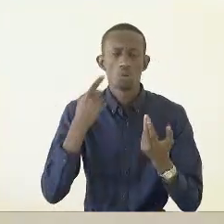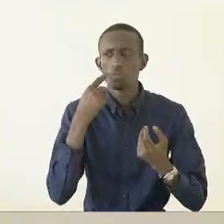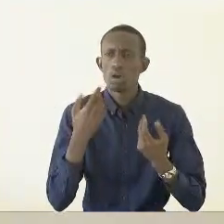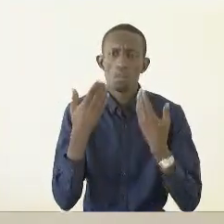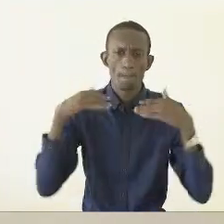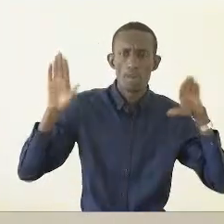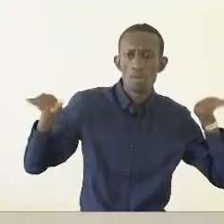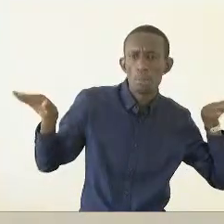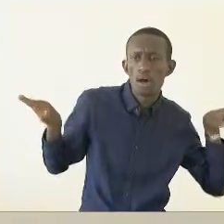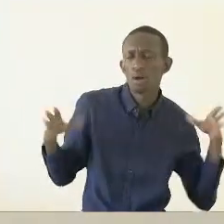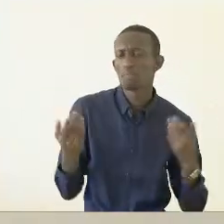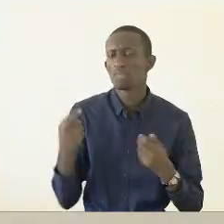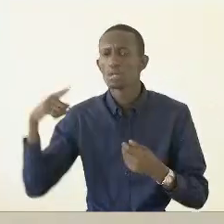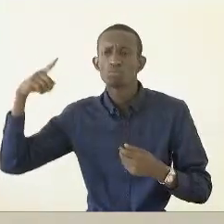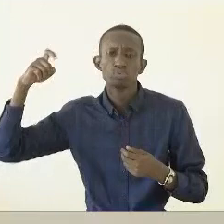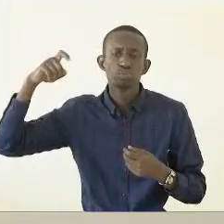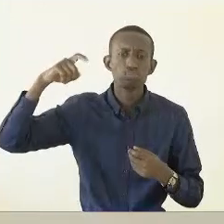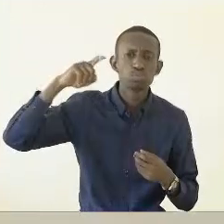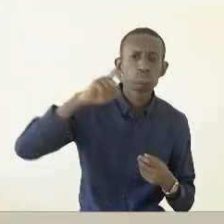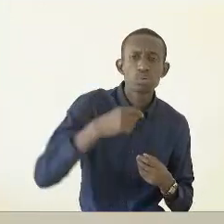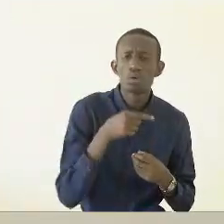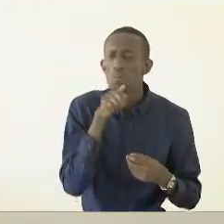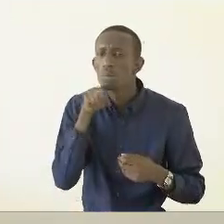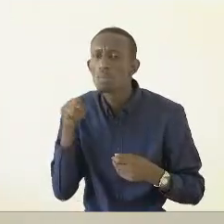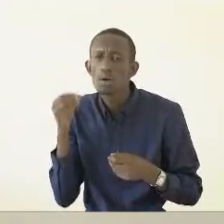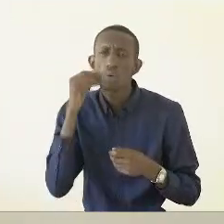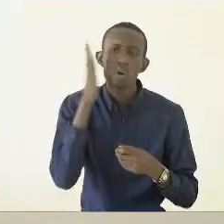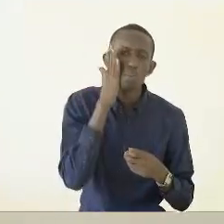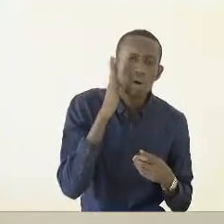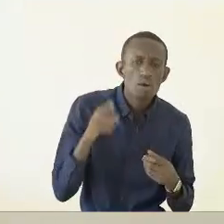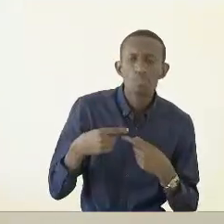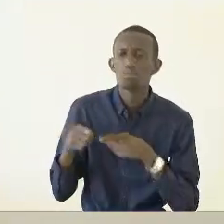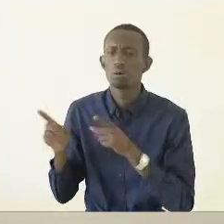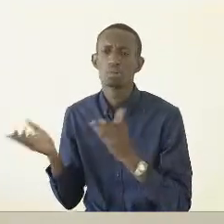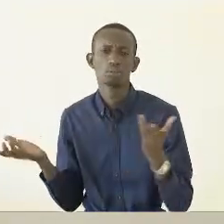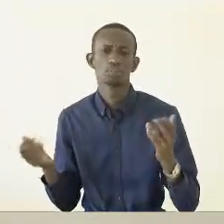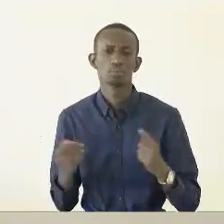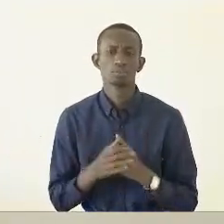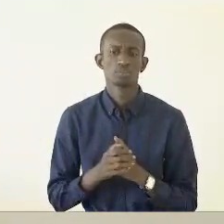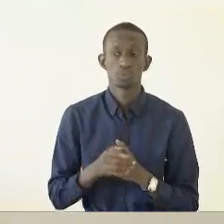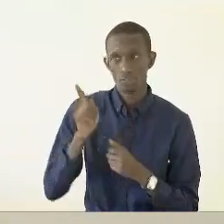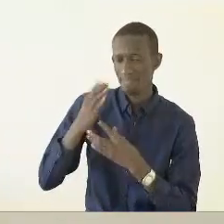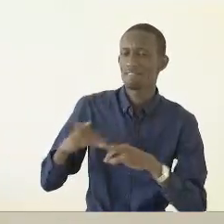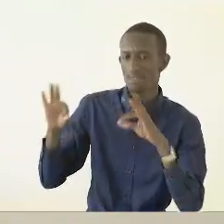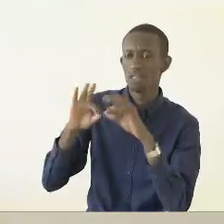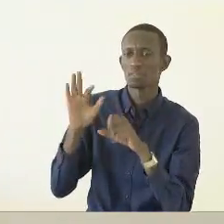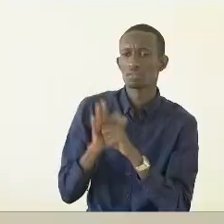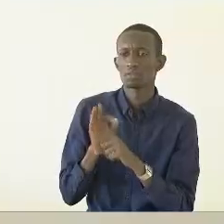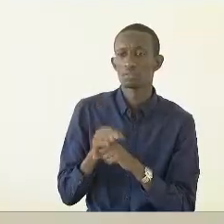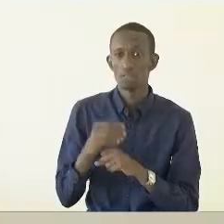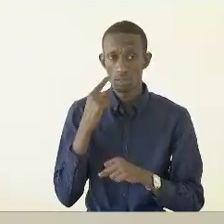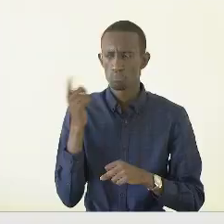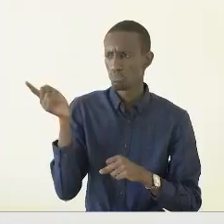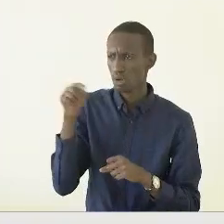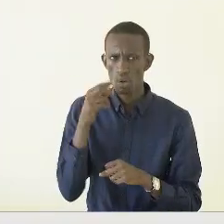can think of insects like bees, wasps, and so on. Those are very important. And they come